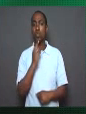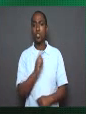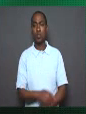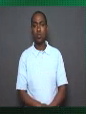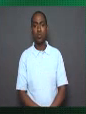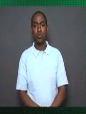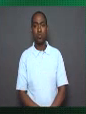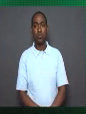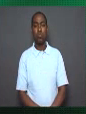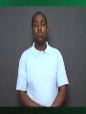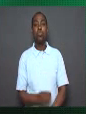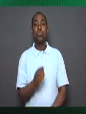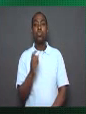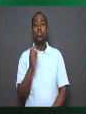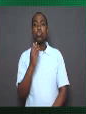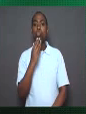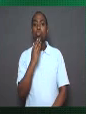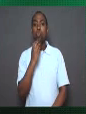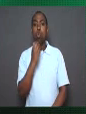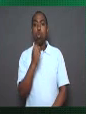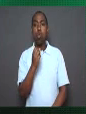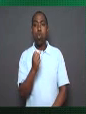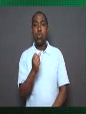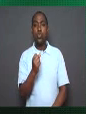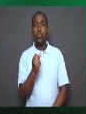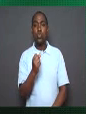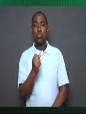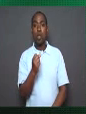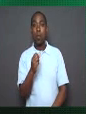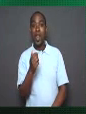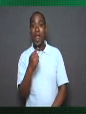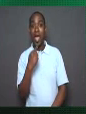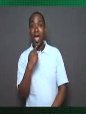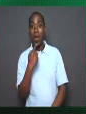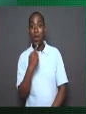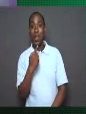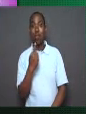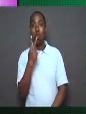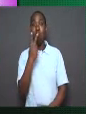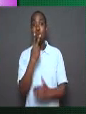Sucrose, on the other hand, is a double sugar.